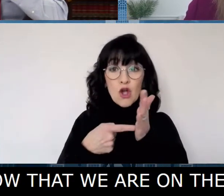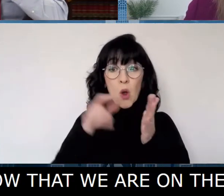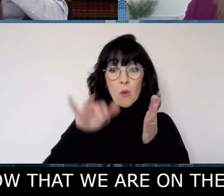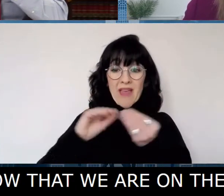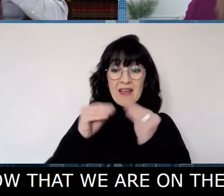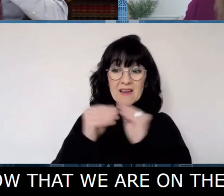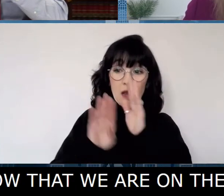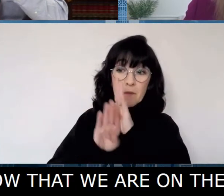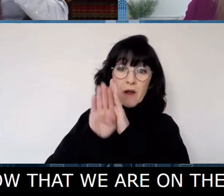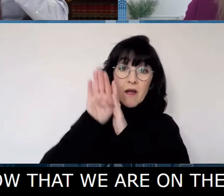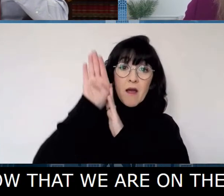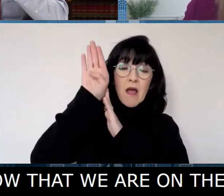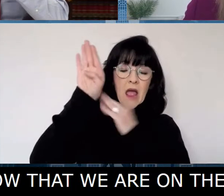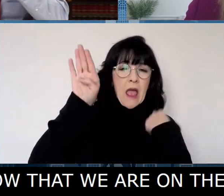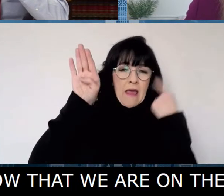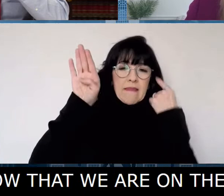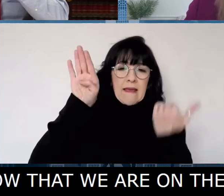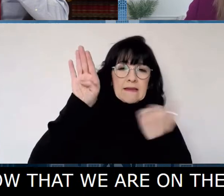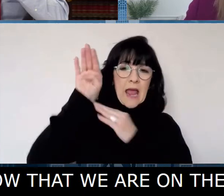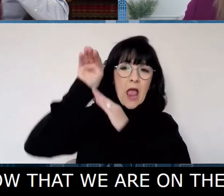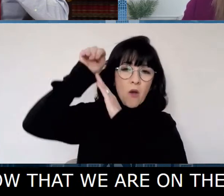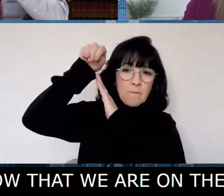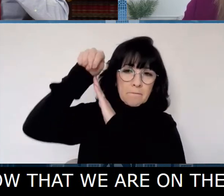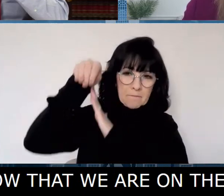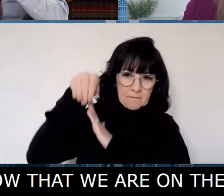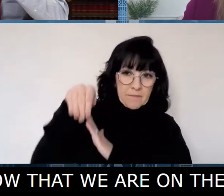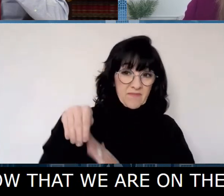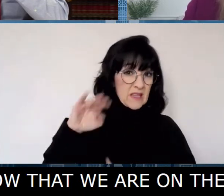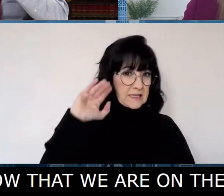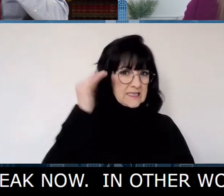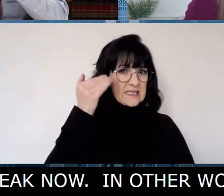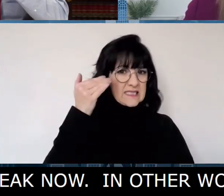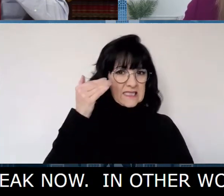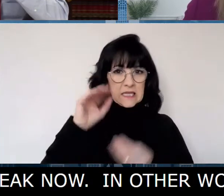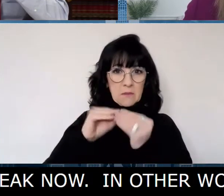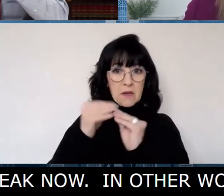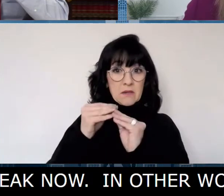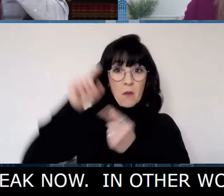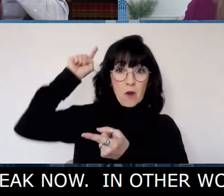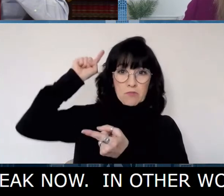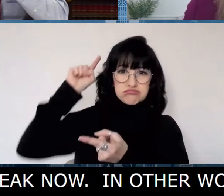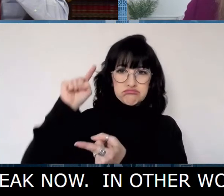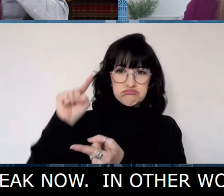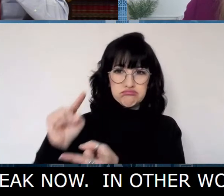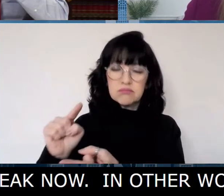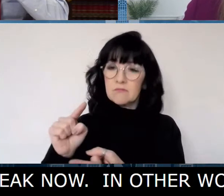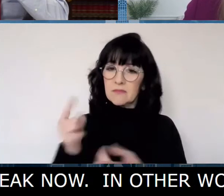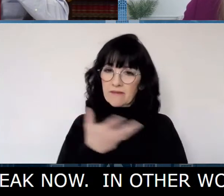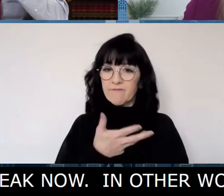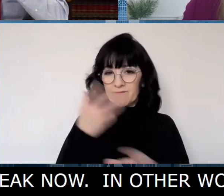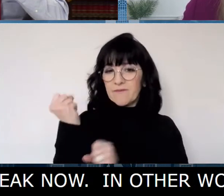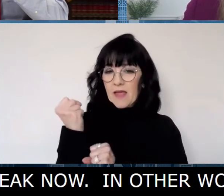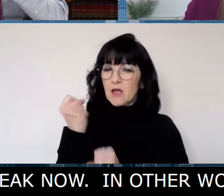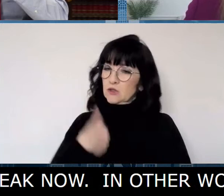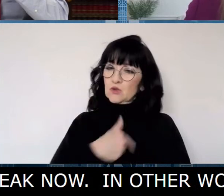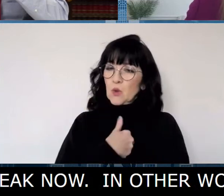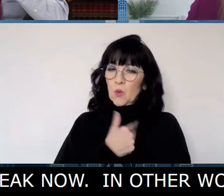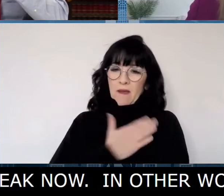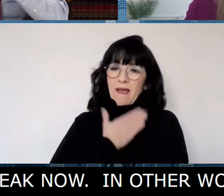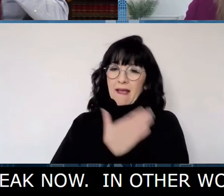and it seems to be decreasing rapidly. So certainly we are pleased to see these